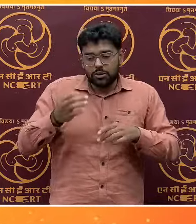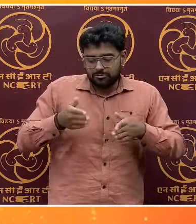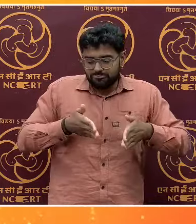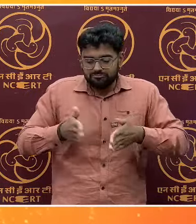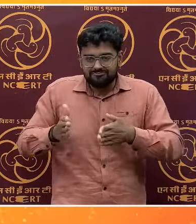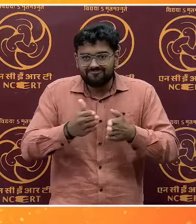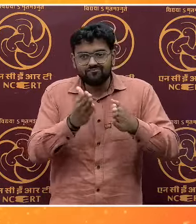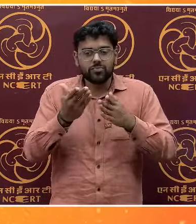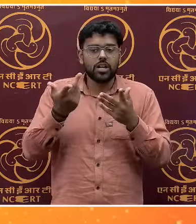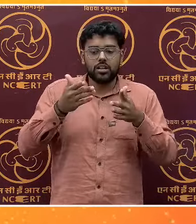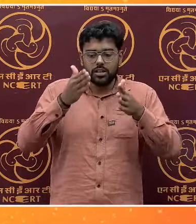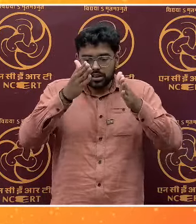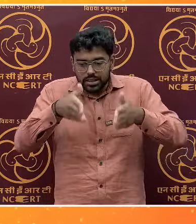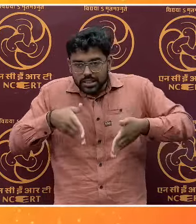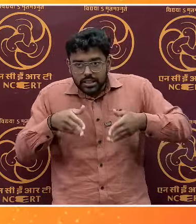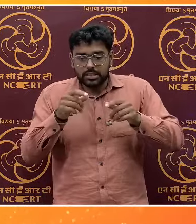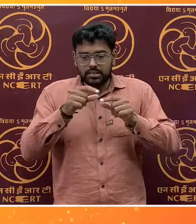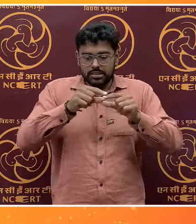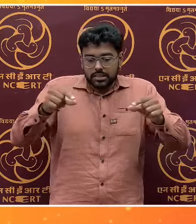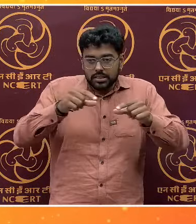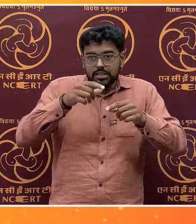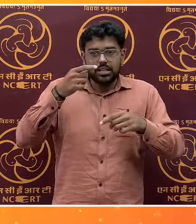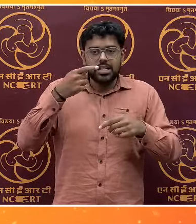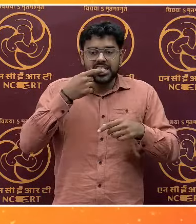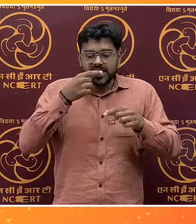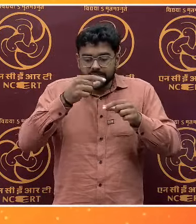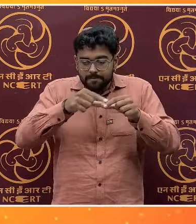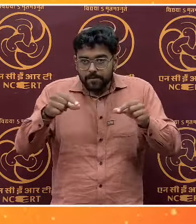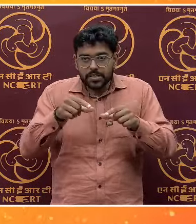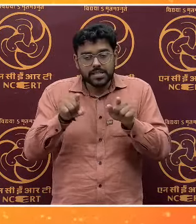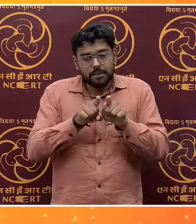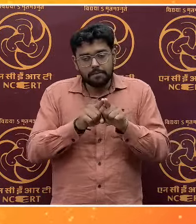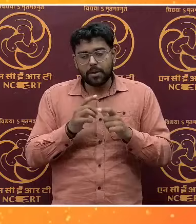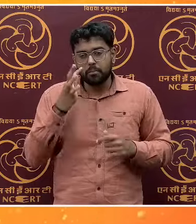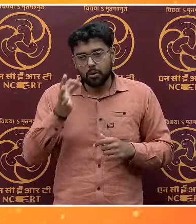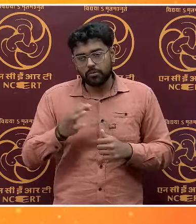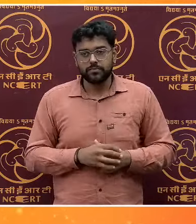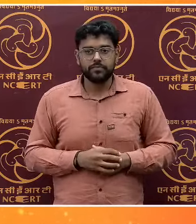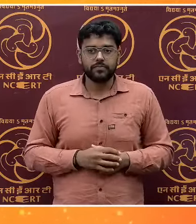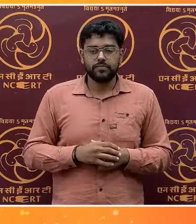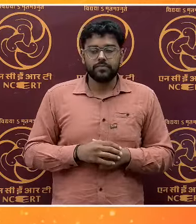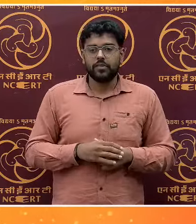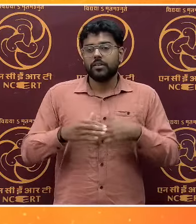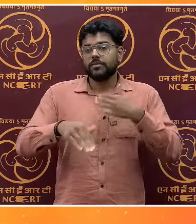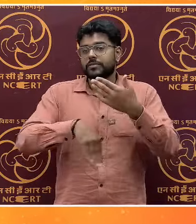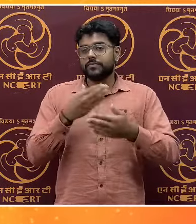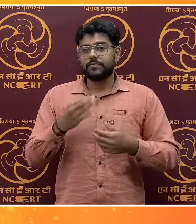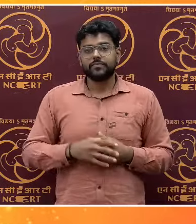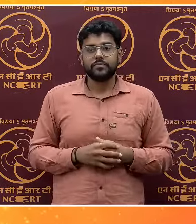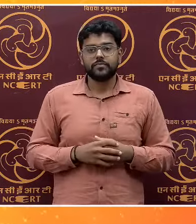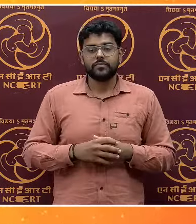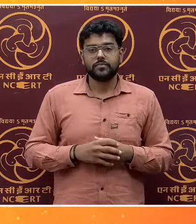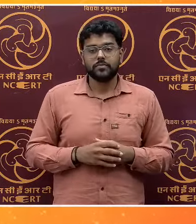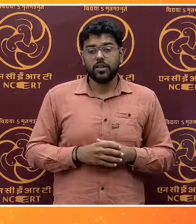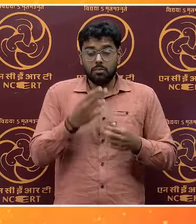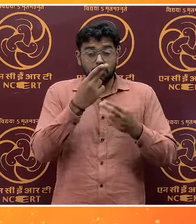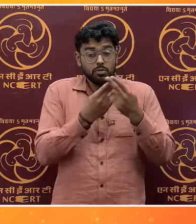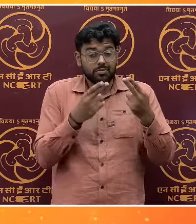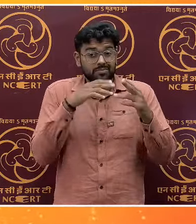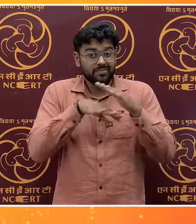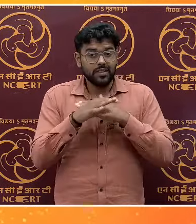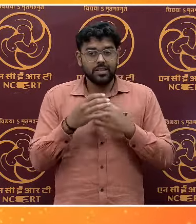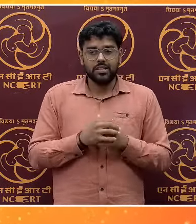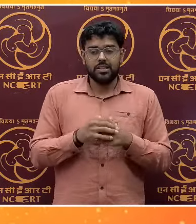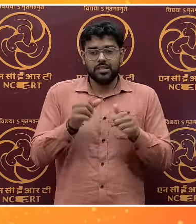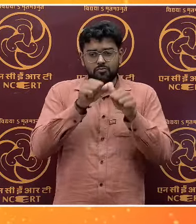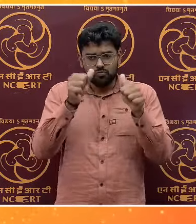and road should be linear and the zebra lines. Okay, so moving further, ma'am, Yes. for poetry,